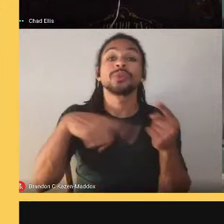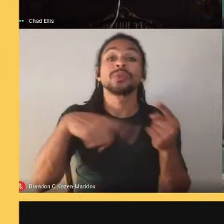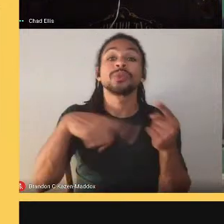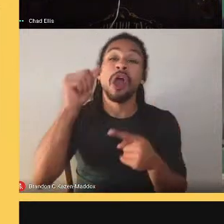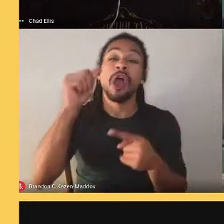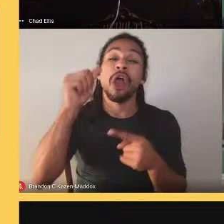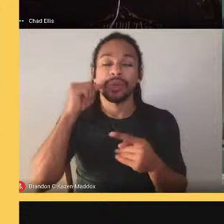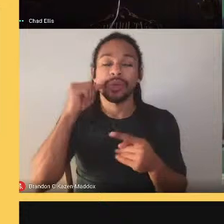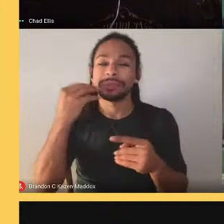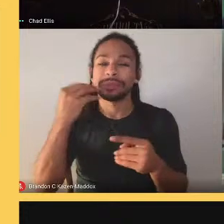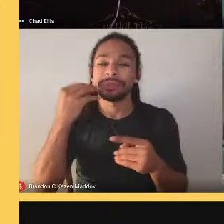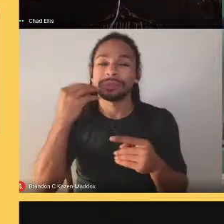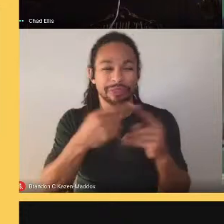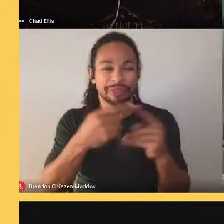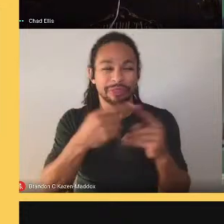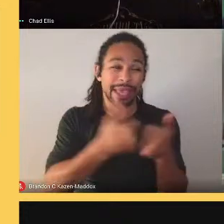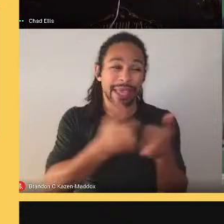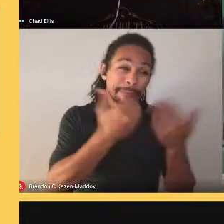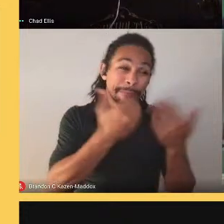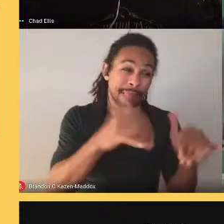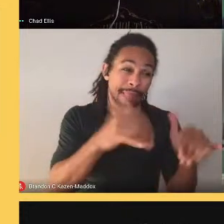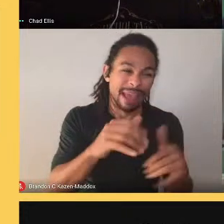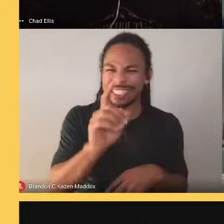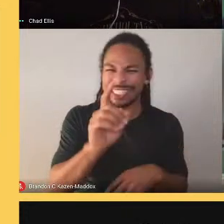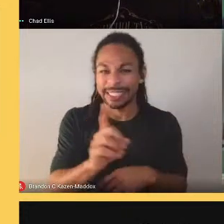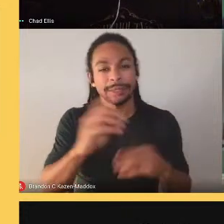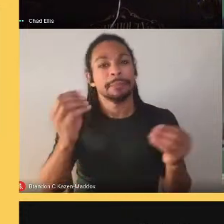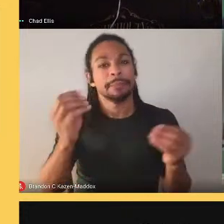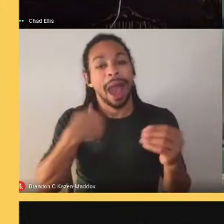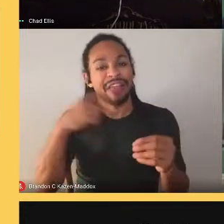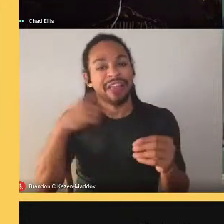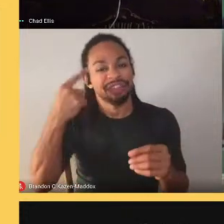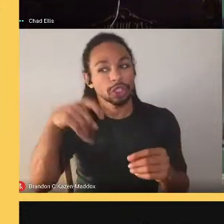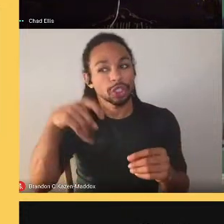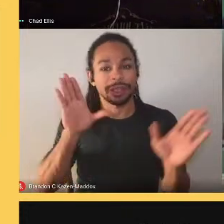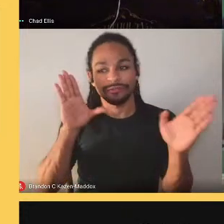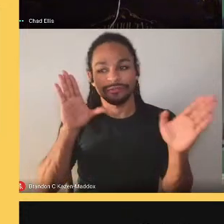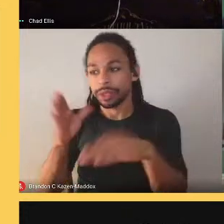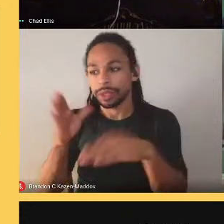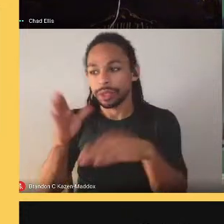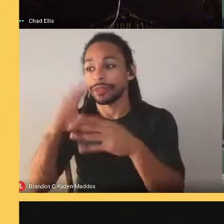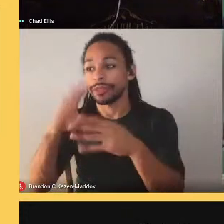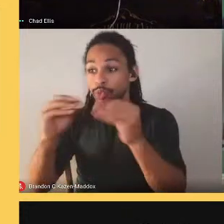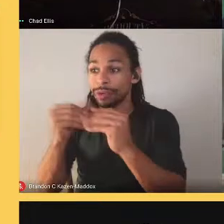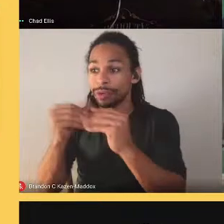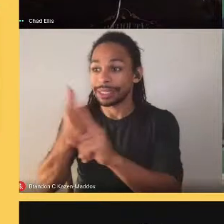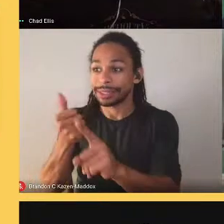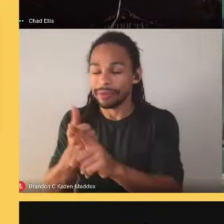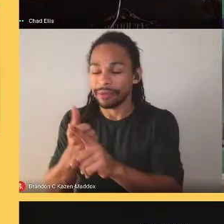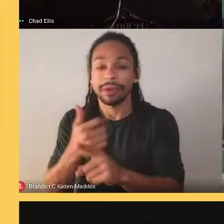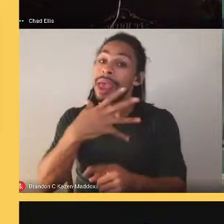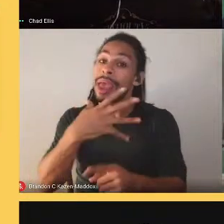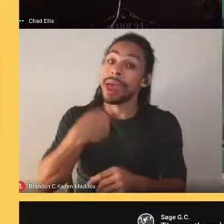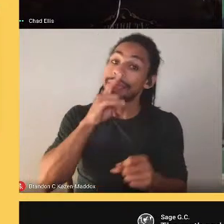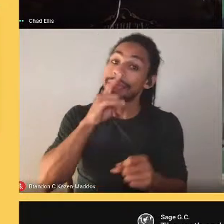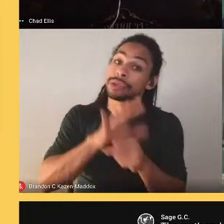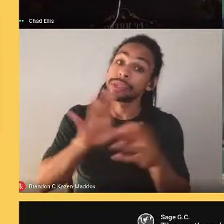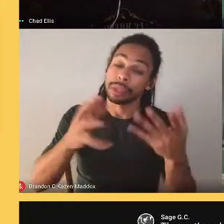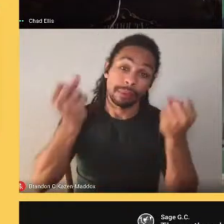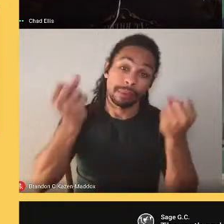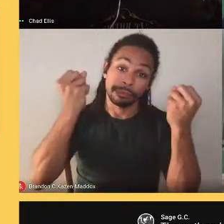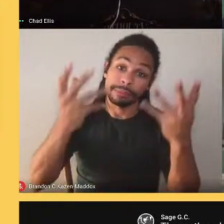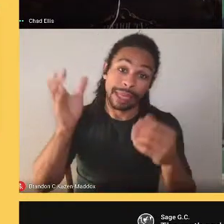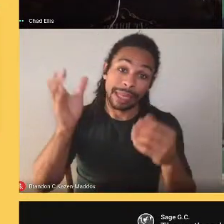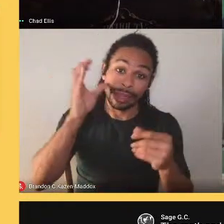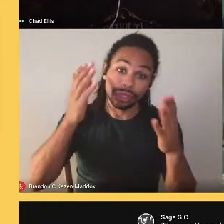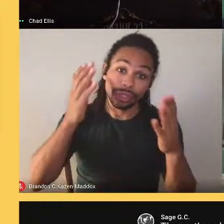the story. And this is just my opinion, because I guarantee you there are a lot of listeners out there that love the nitty gritty, you know, give me all the